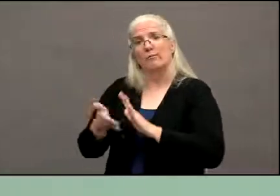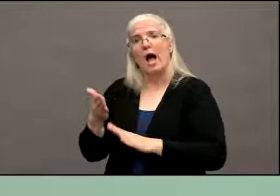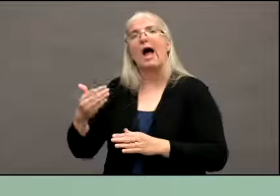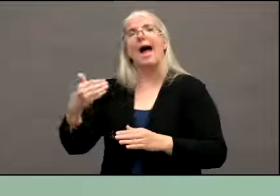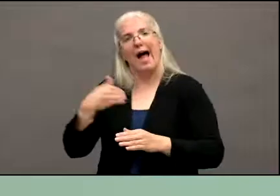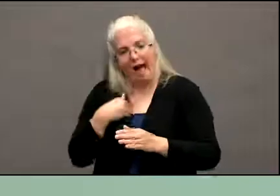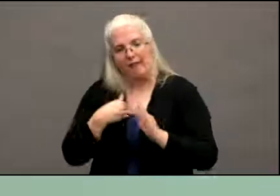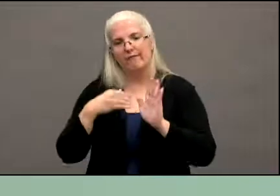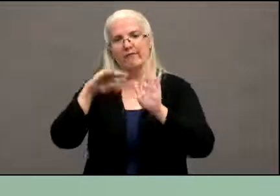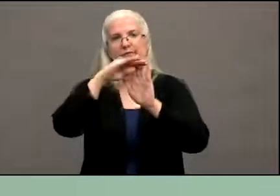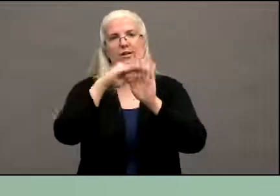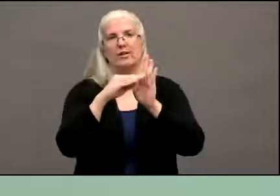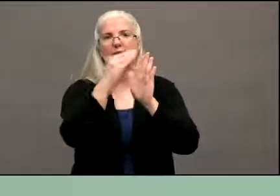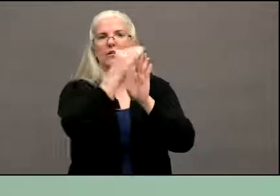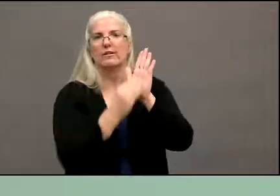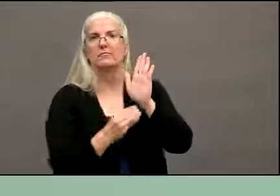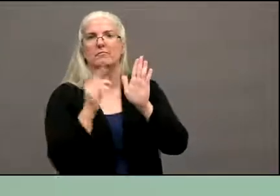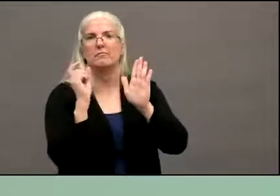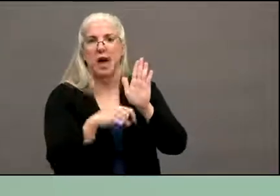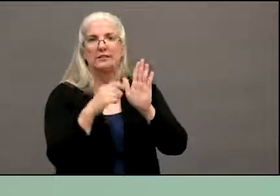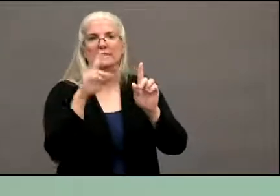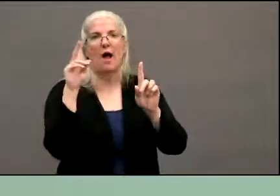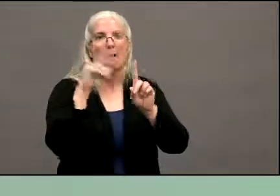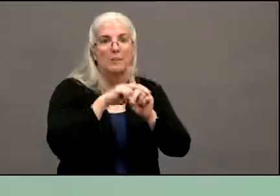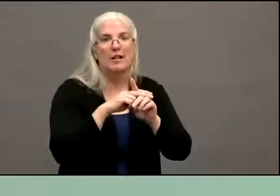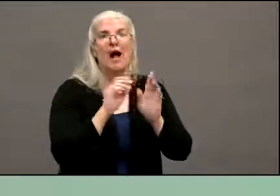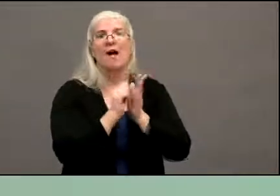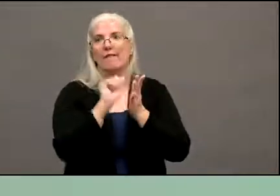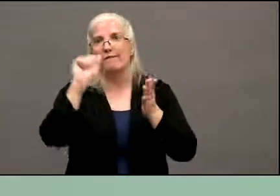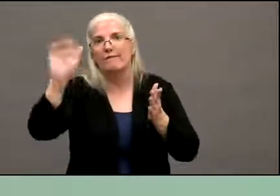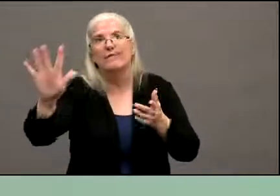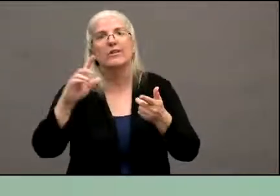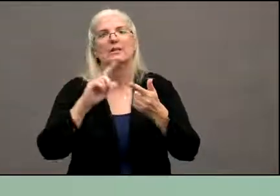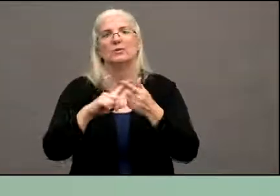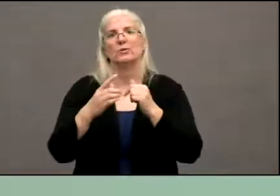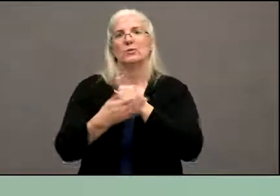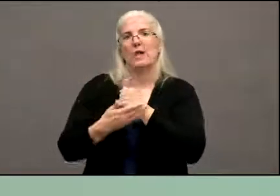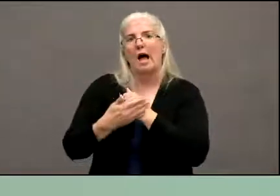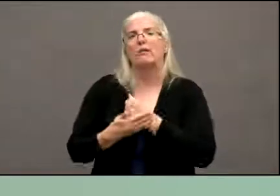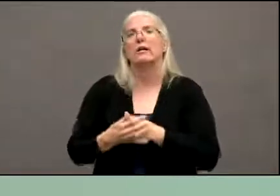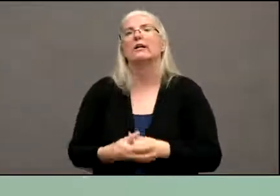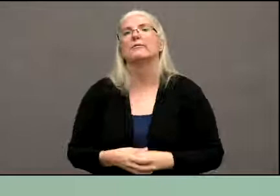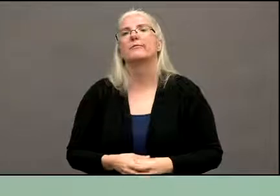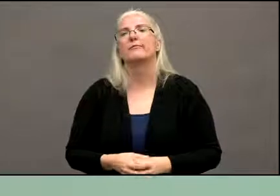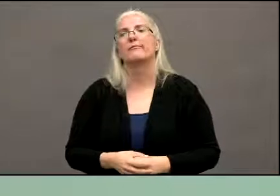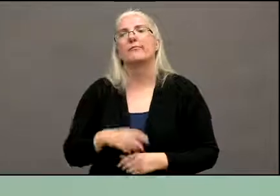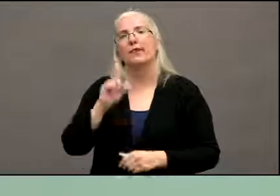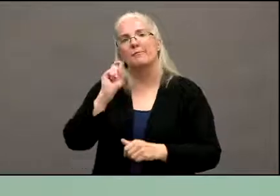submitted. And number two, you must adhere to the industry-specific